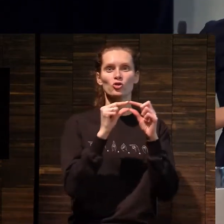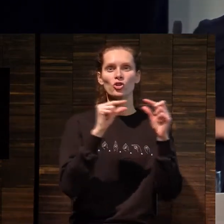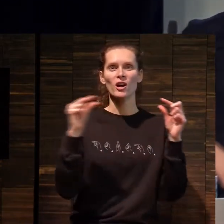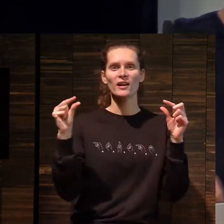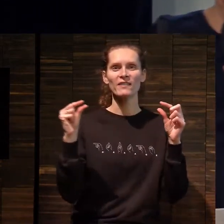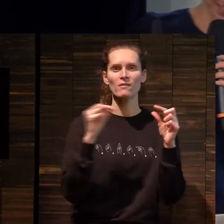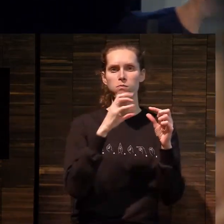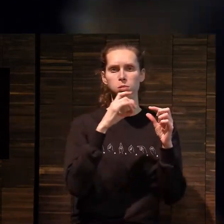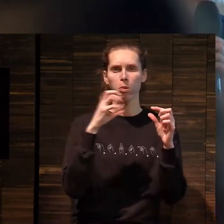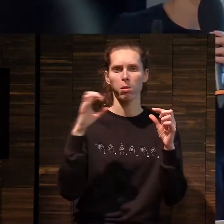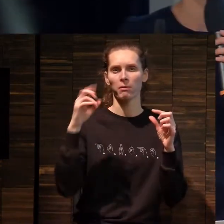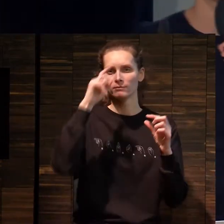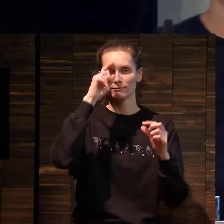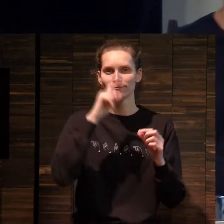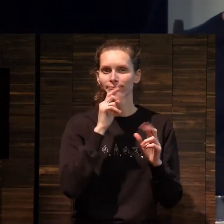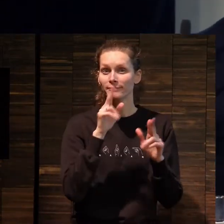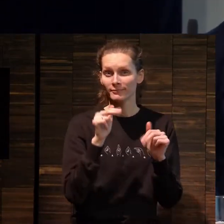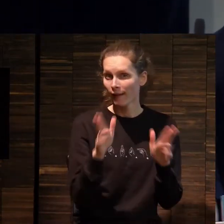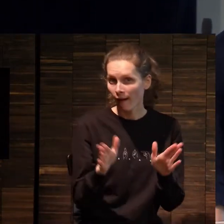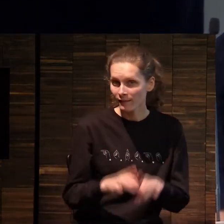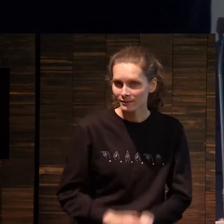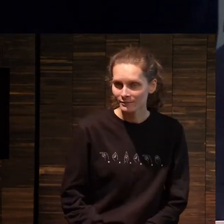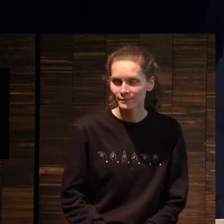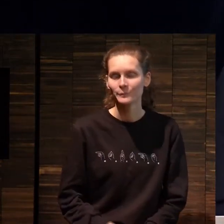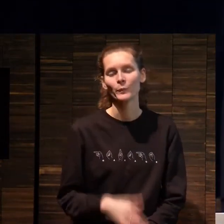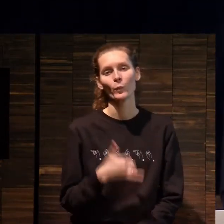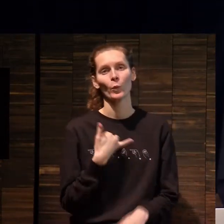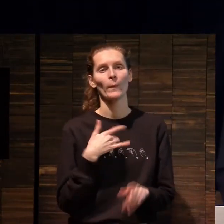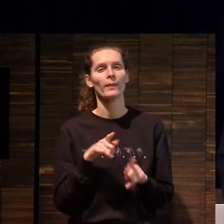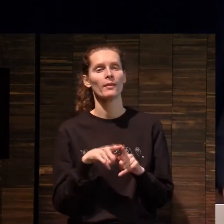What do you think about abracadabra font?